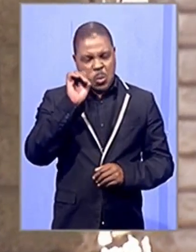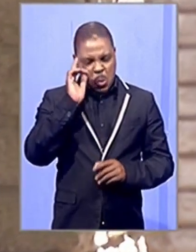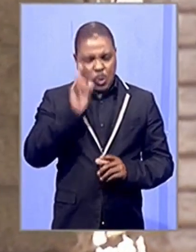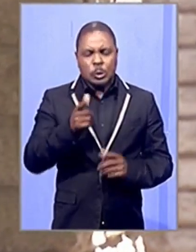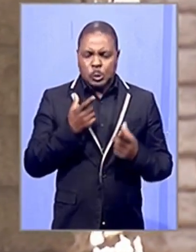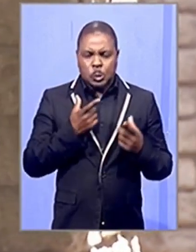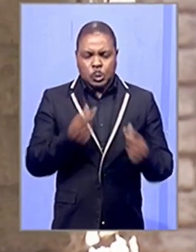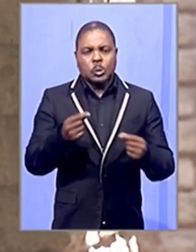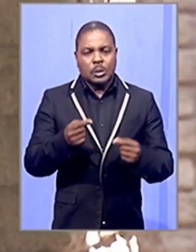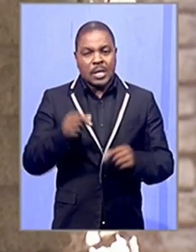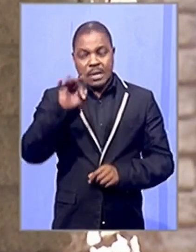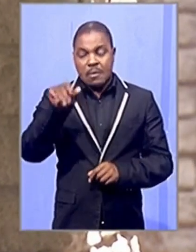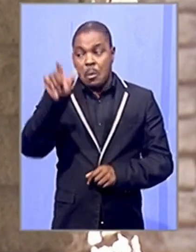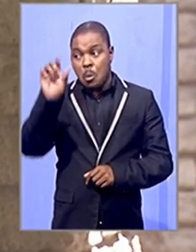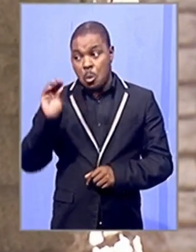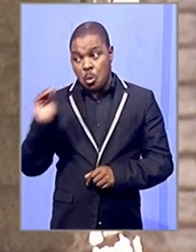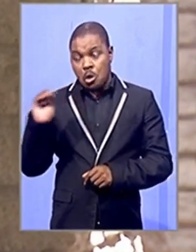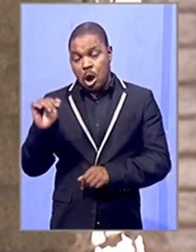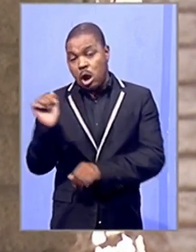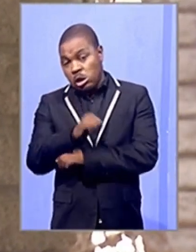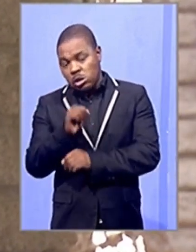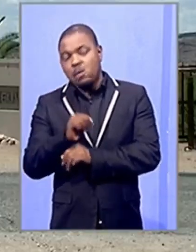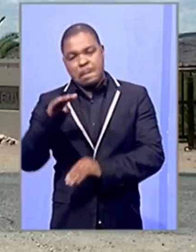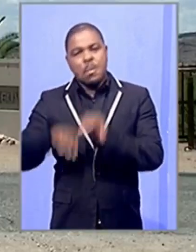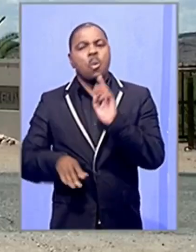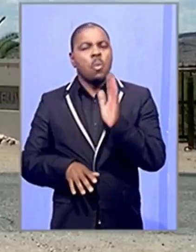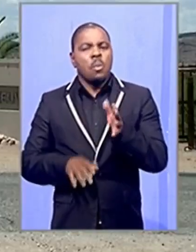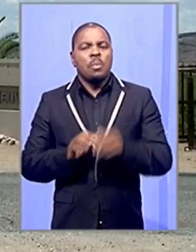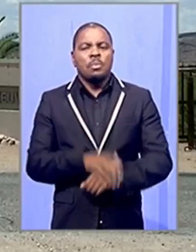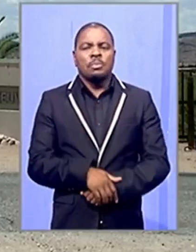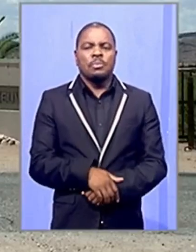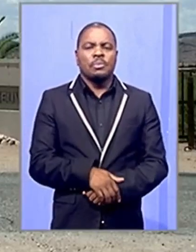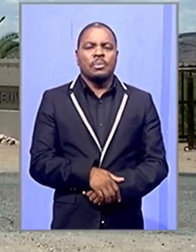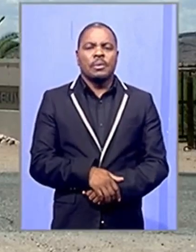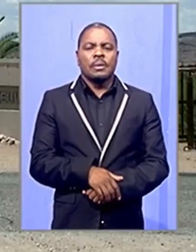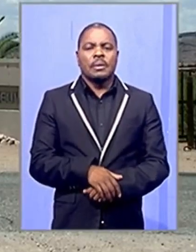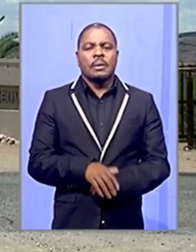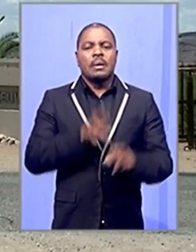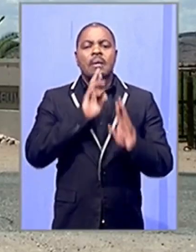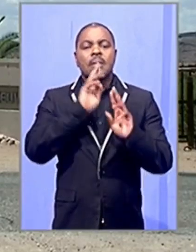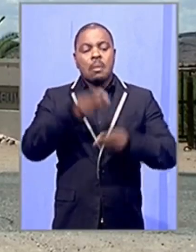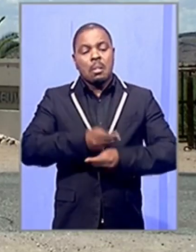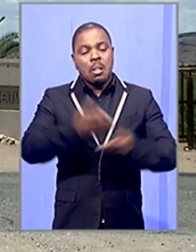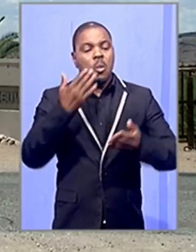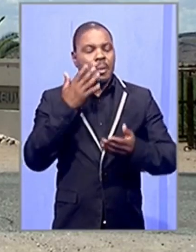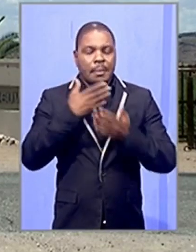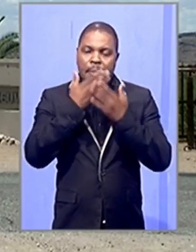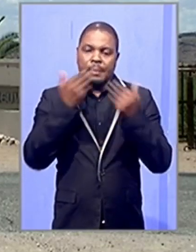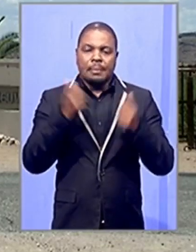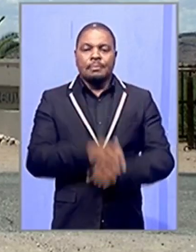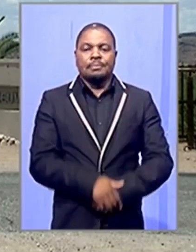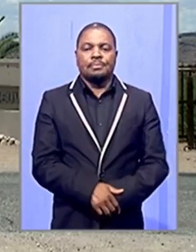be taken if there was somebody who was negligent. Ha wa hlaka hore raporoto e tla phatlalatswa neng.